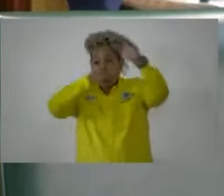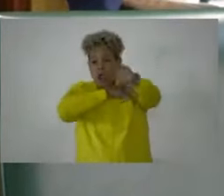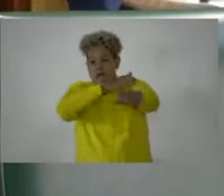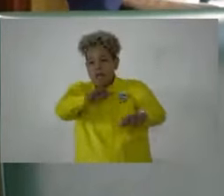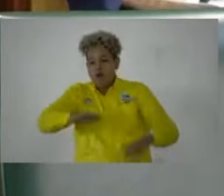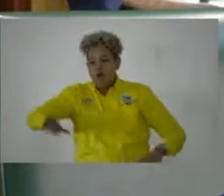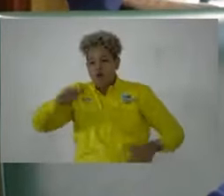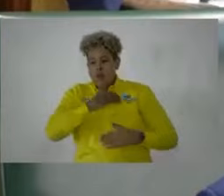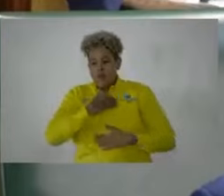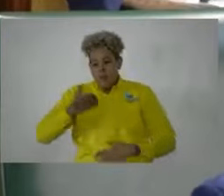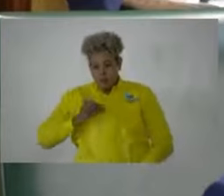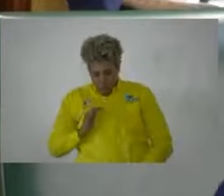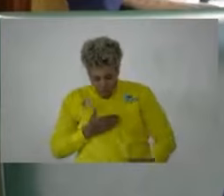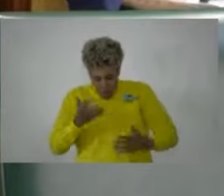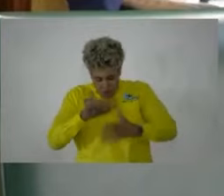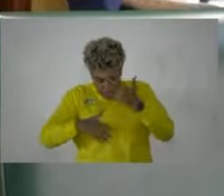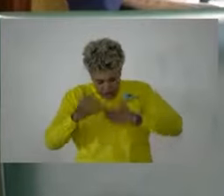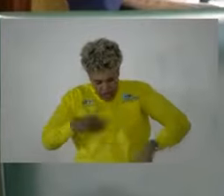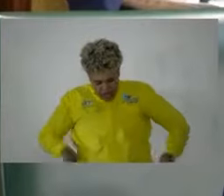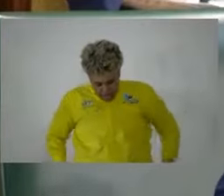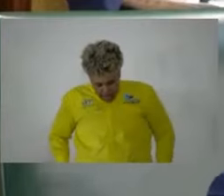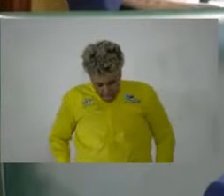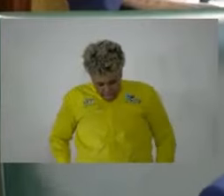every member of our society.